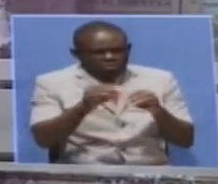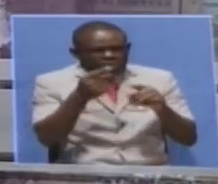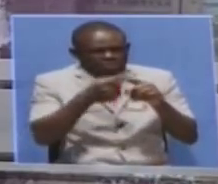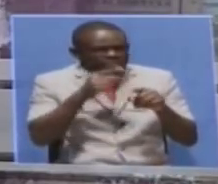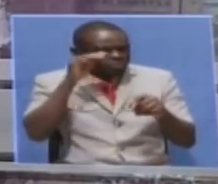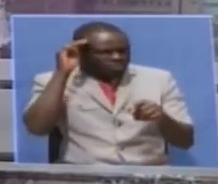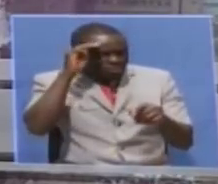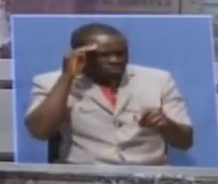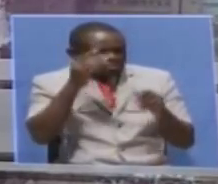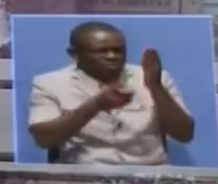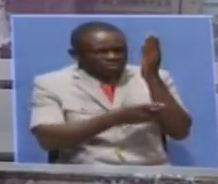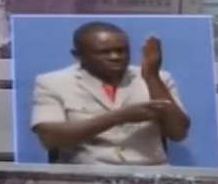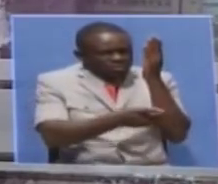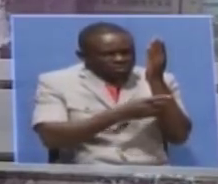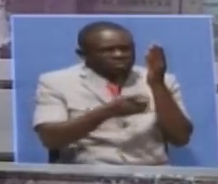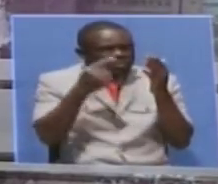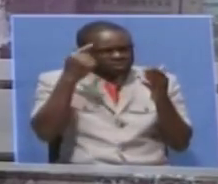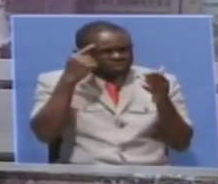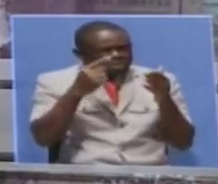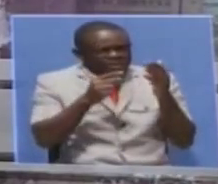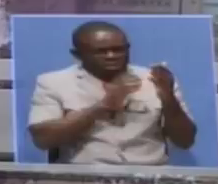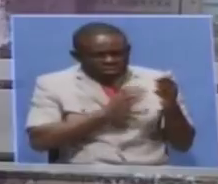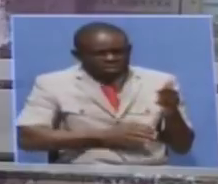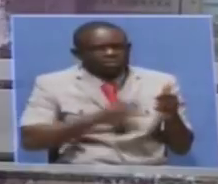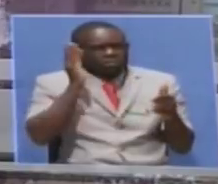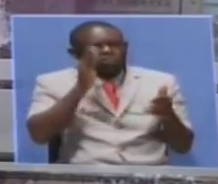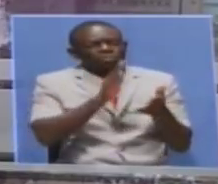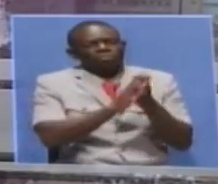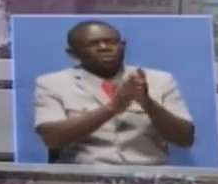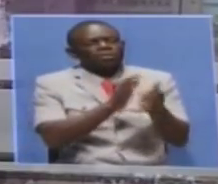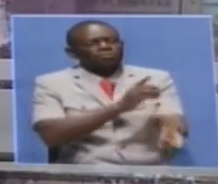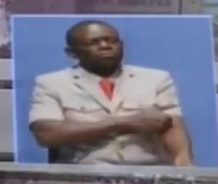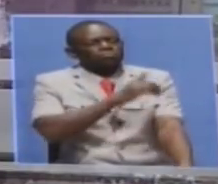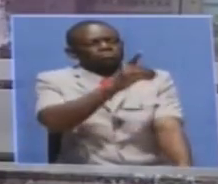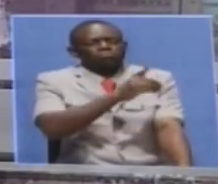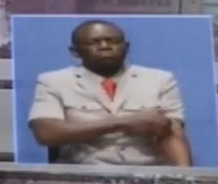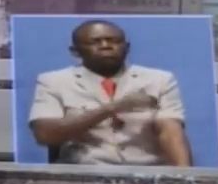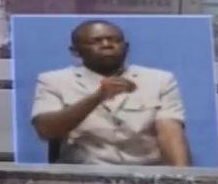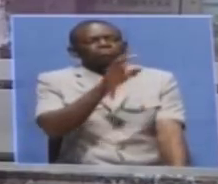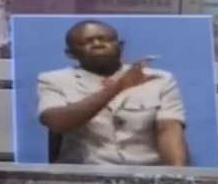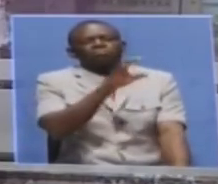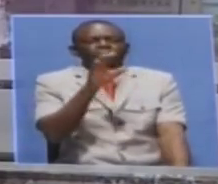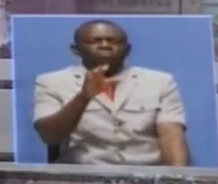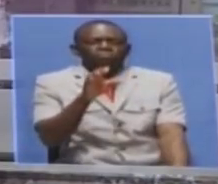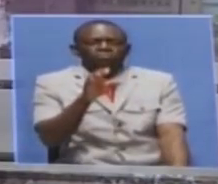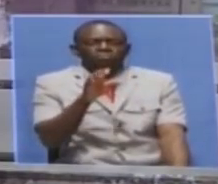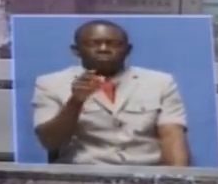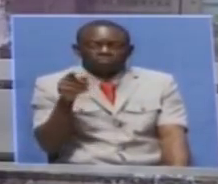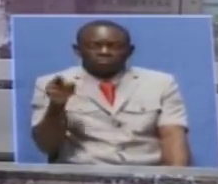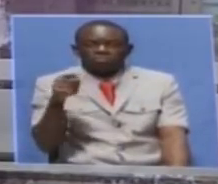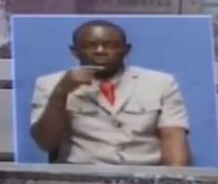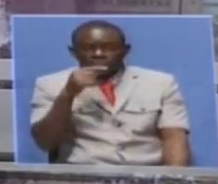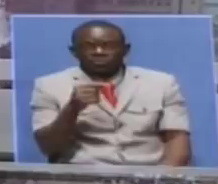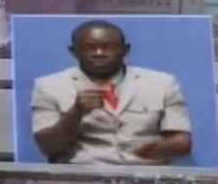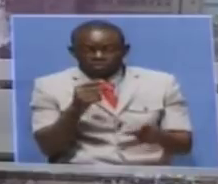departments, parastatals and councils. Dr. Msiska says the devolution process has reached an advanced stage and called